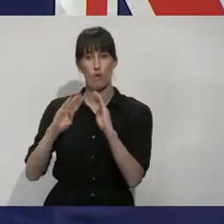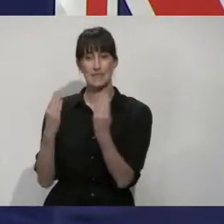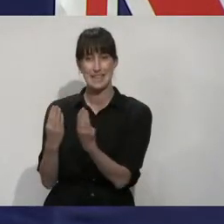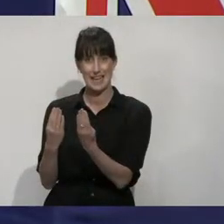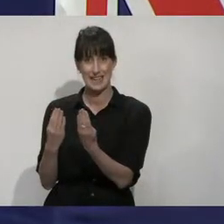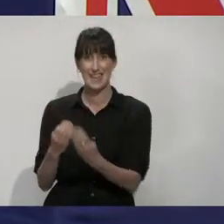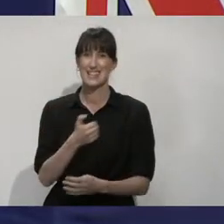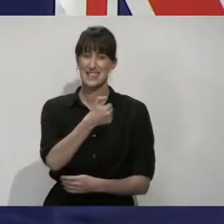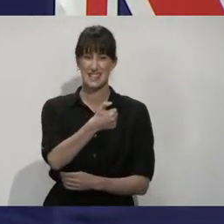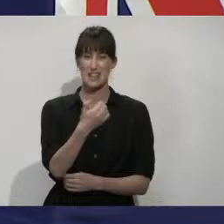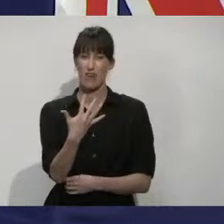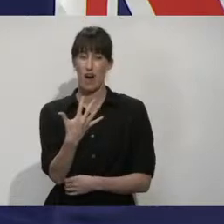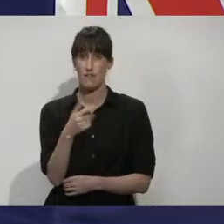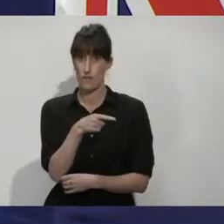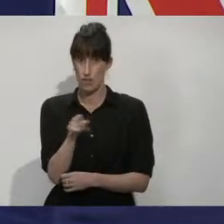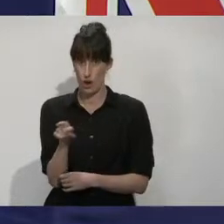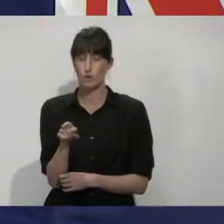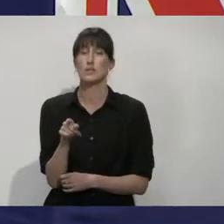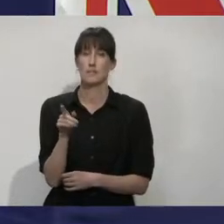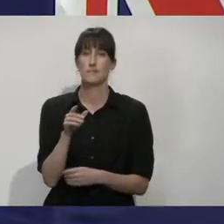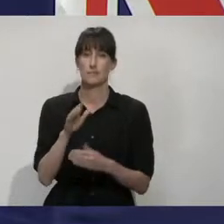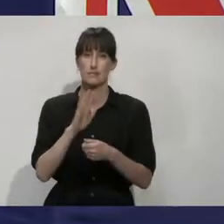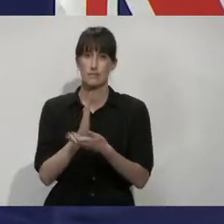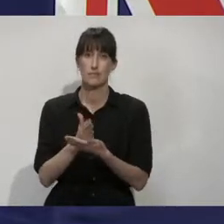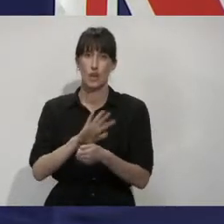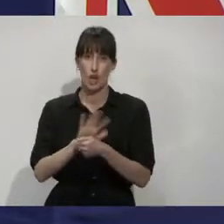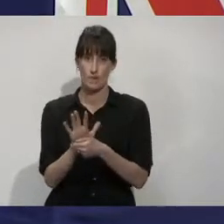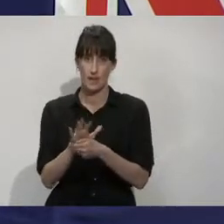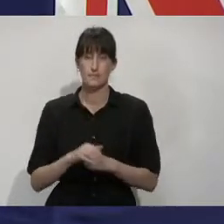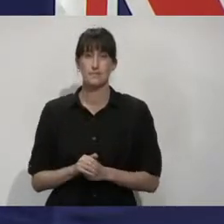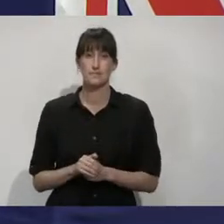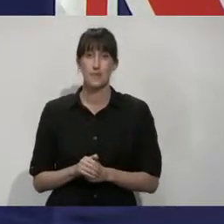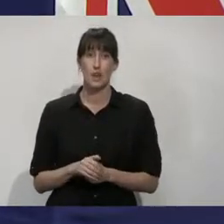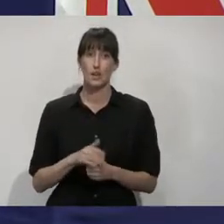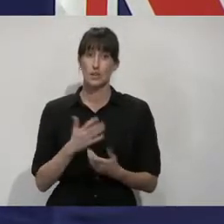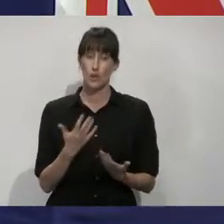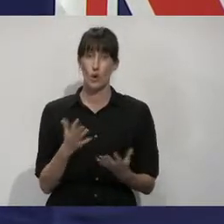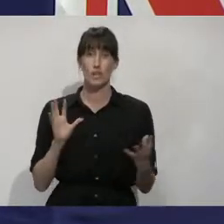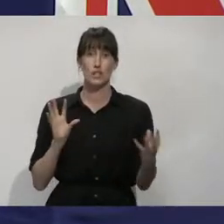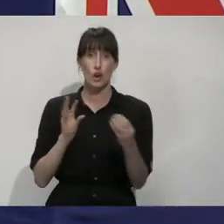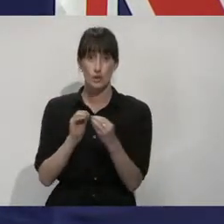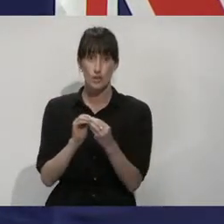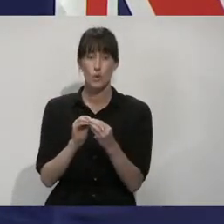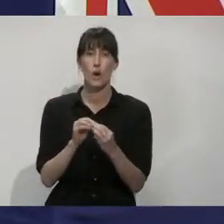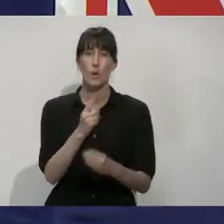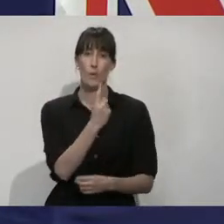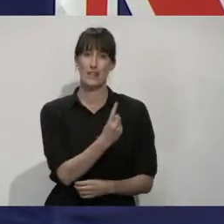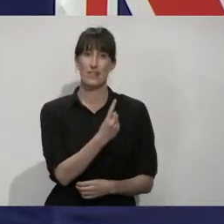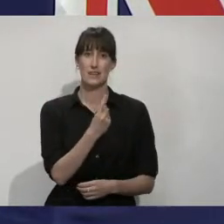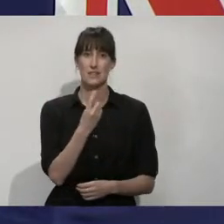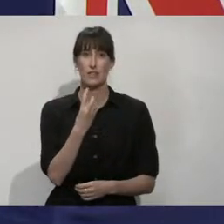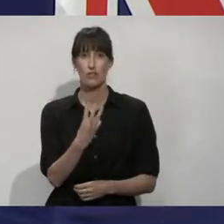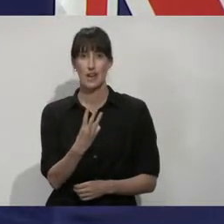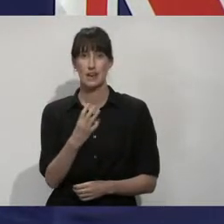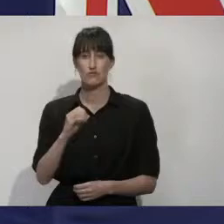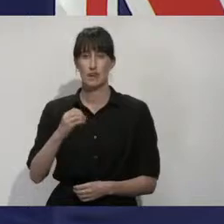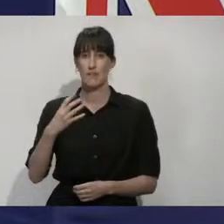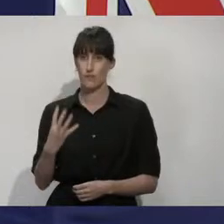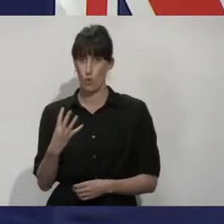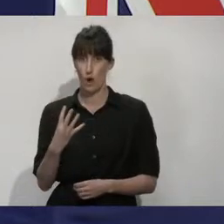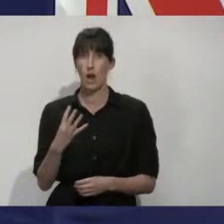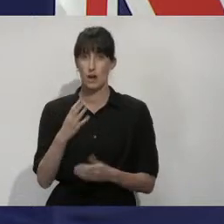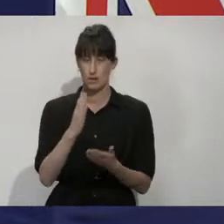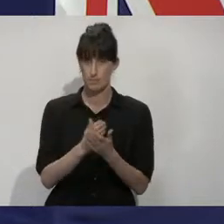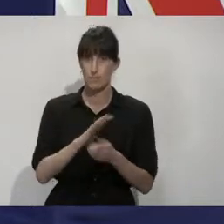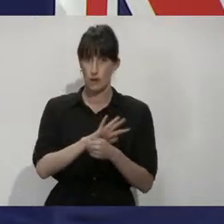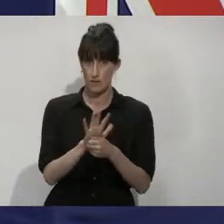positive. The 5 new confirmed cases bring our total number of confirmed cases to 1,304, and the